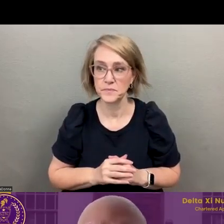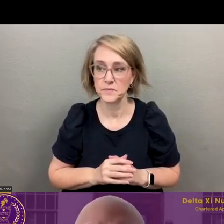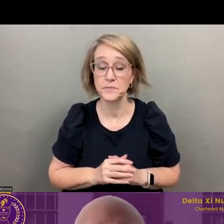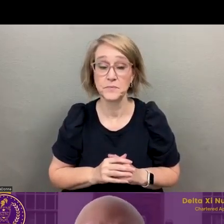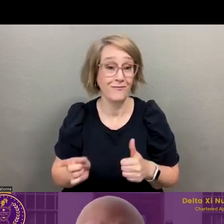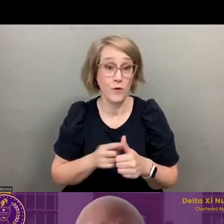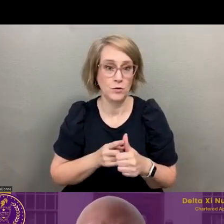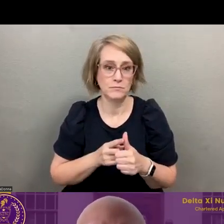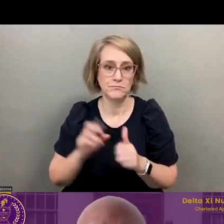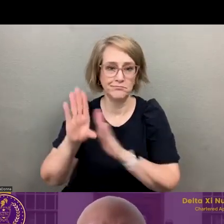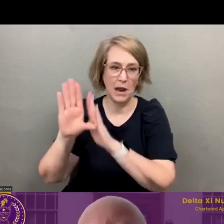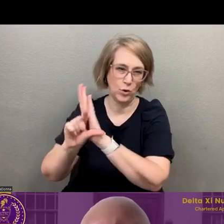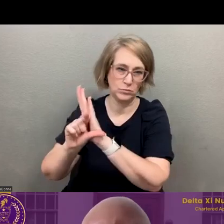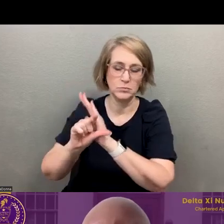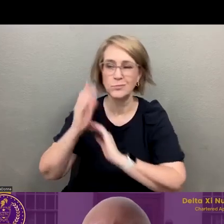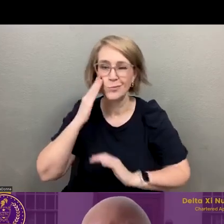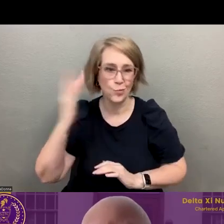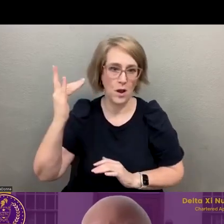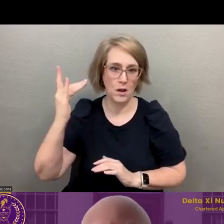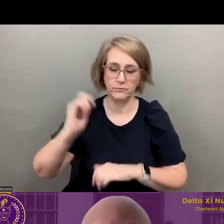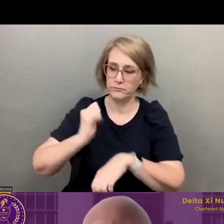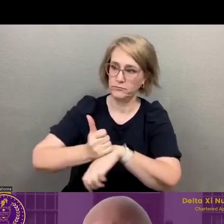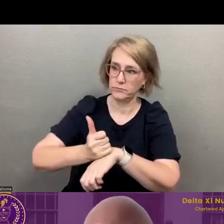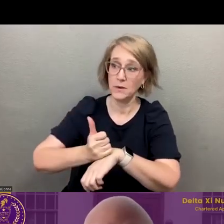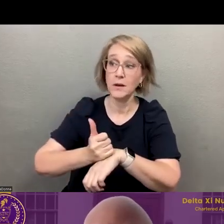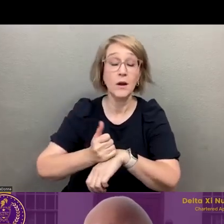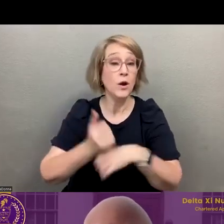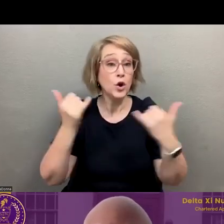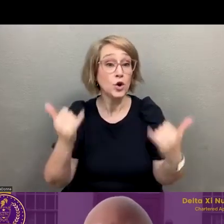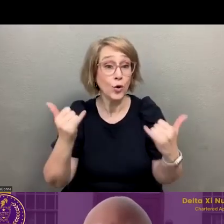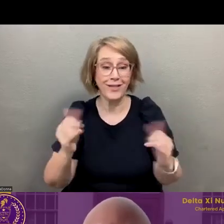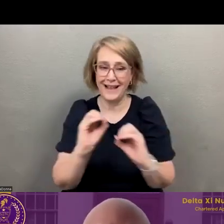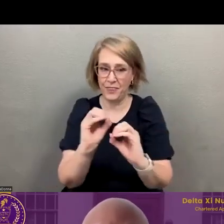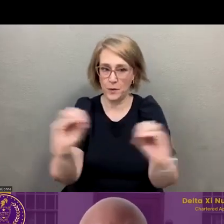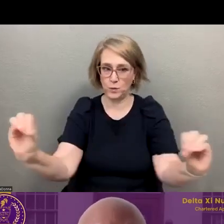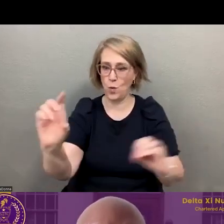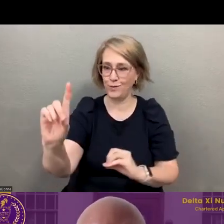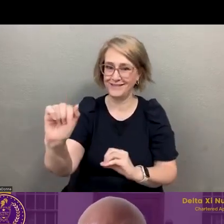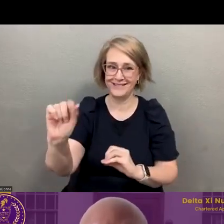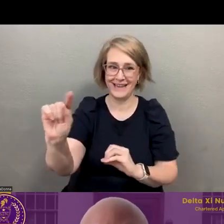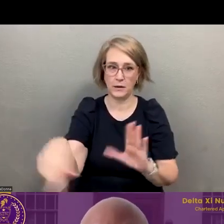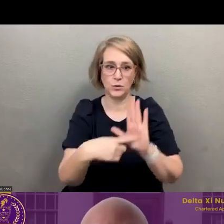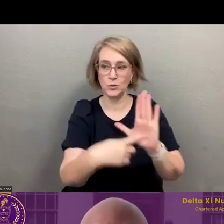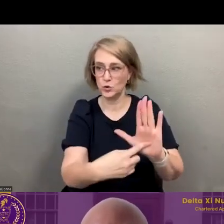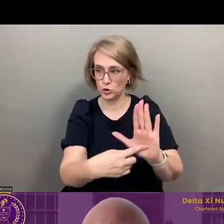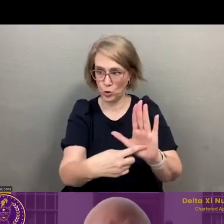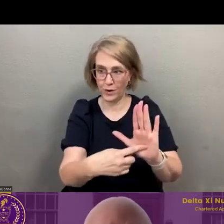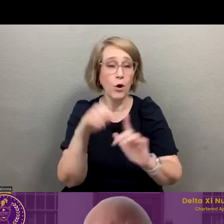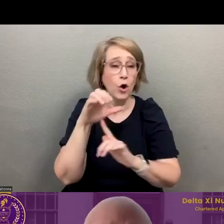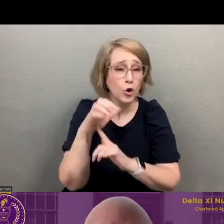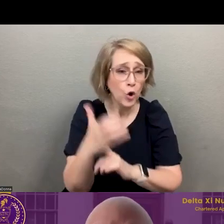So the why. So currently there is no data-driven, culturally responsive education information that